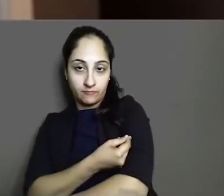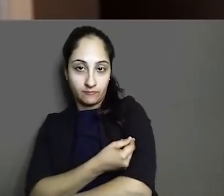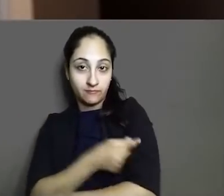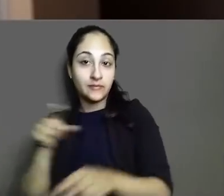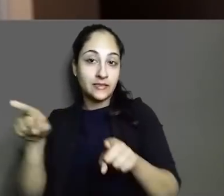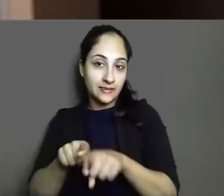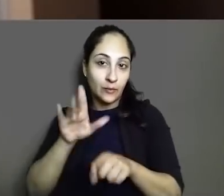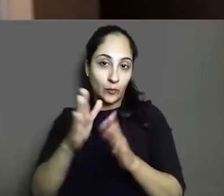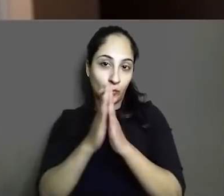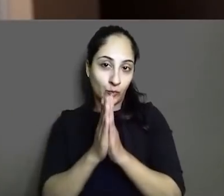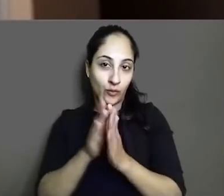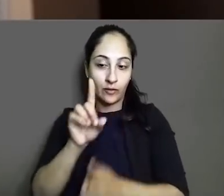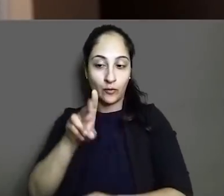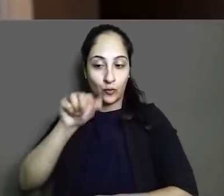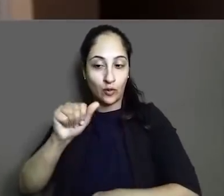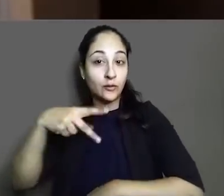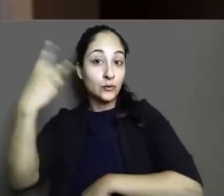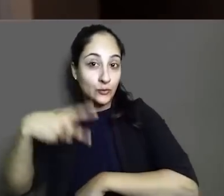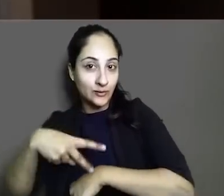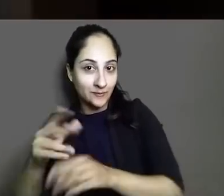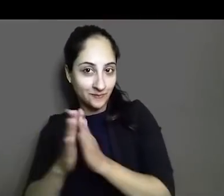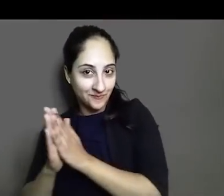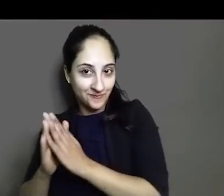is a video question, and it's really interesting.